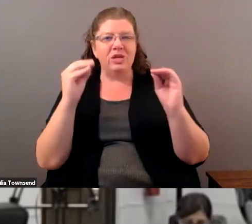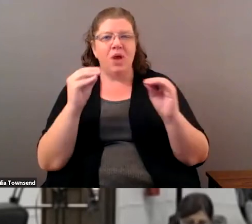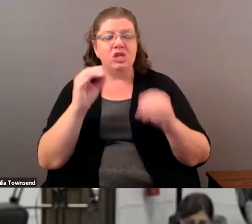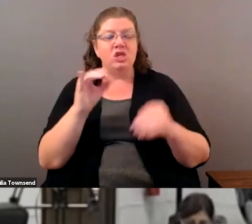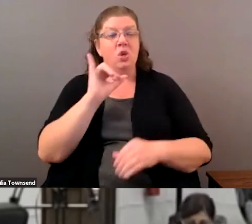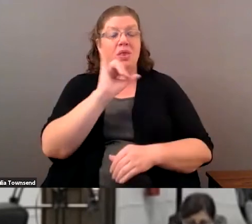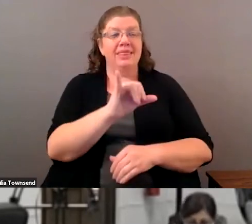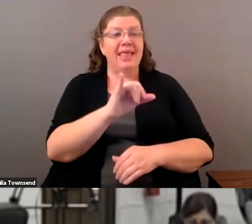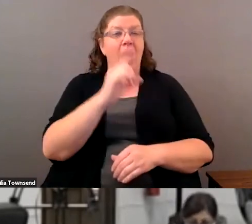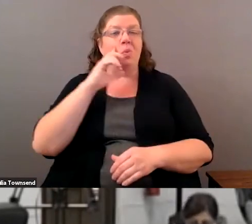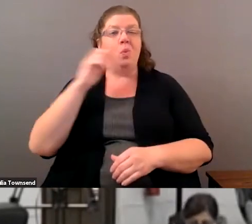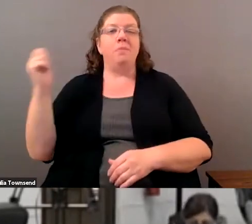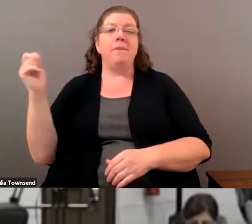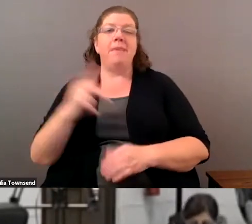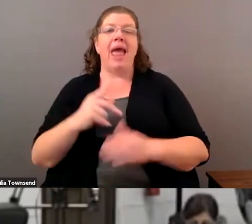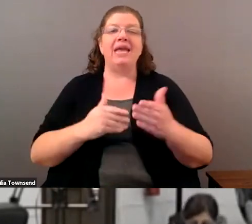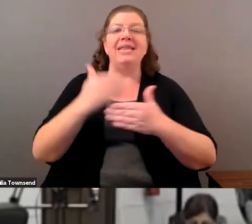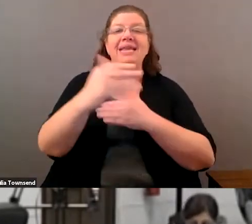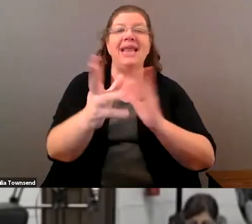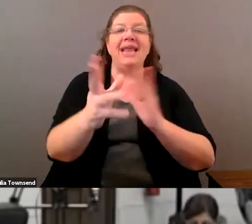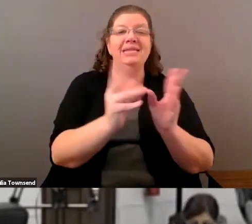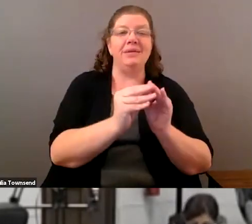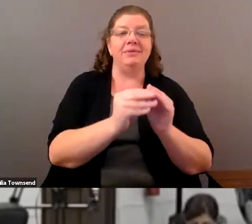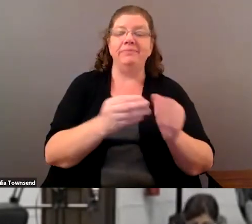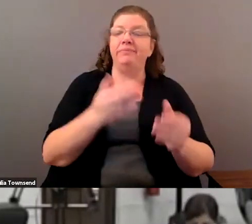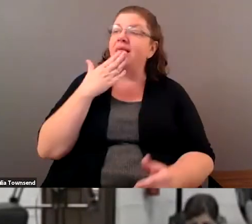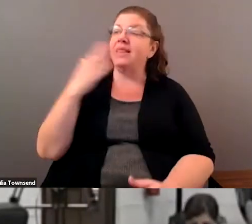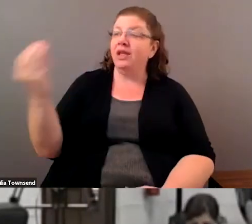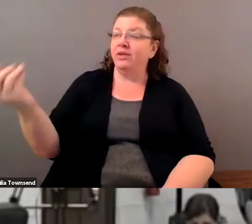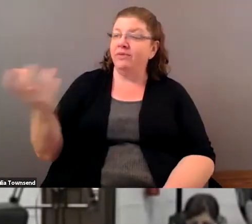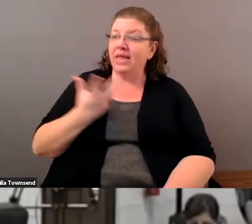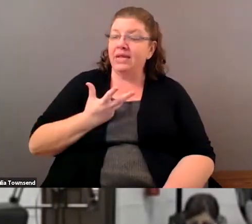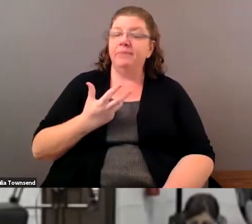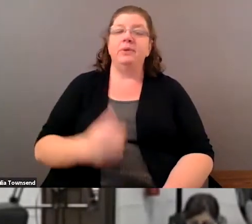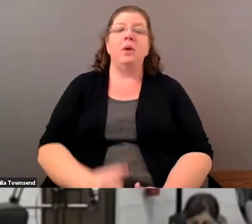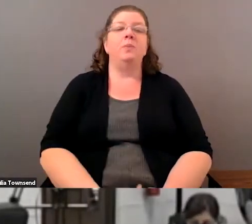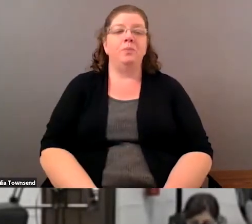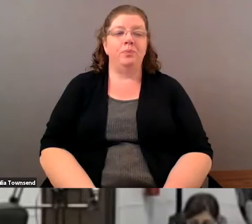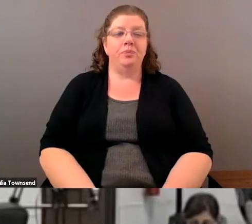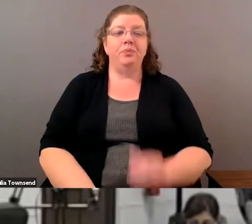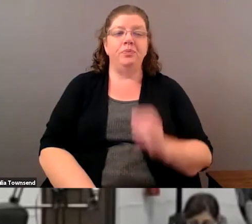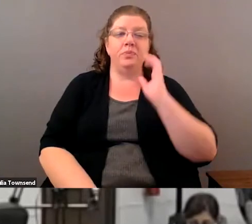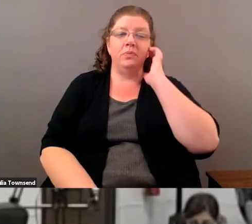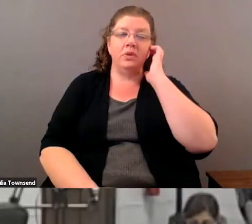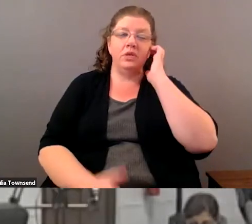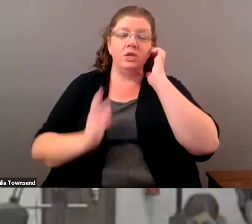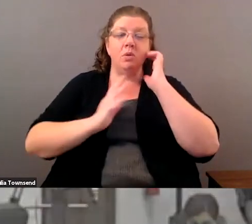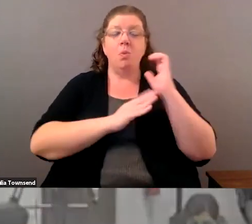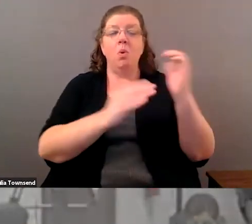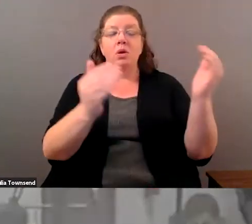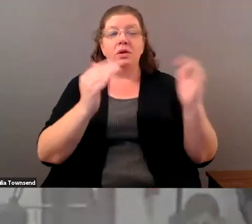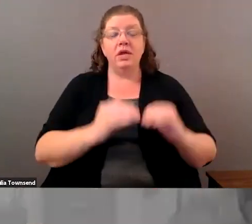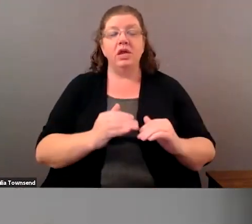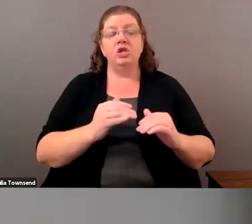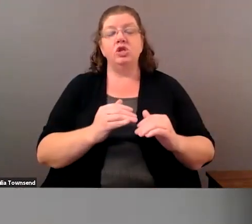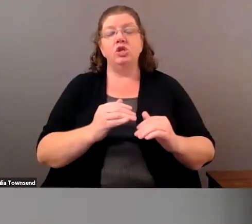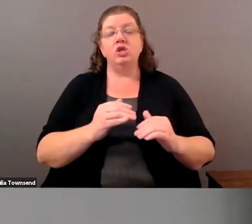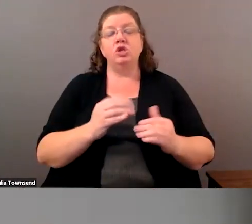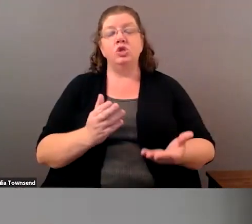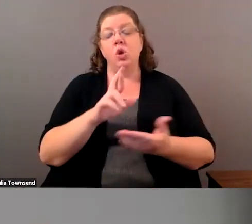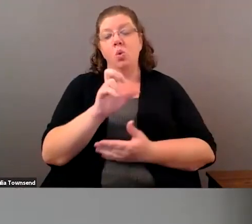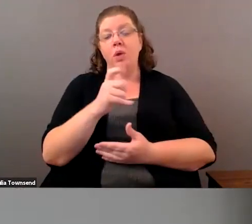back to you at our next meeting. Okay, thank you for letting me know. All right, board members, that takes us on to resolution number